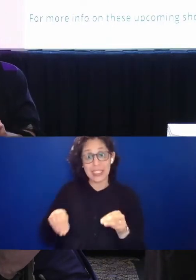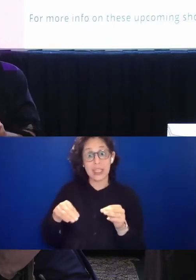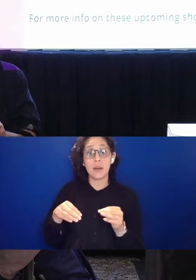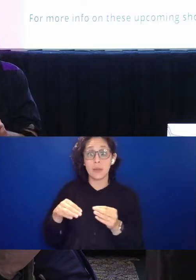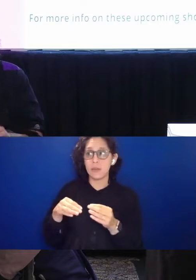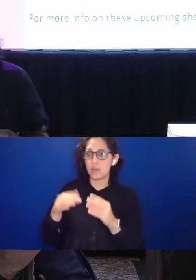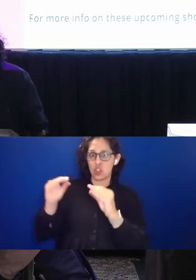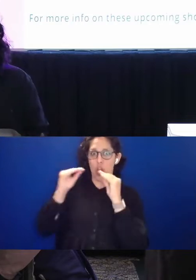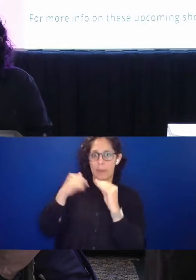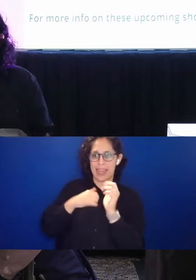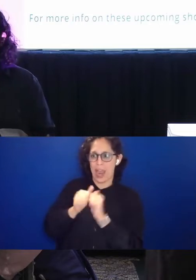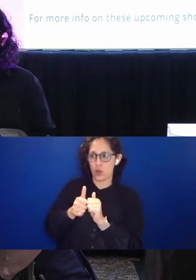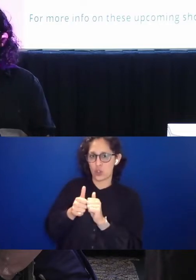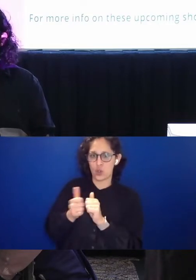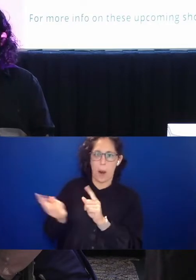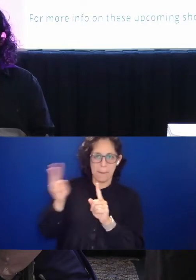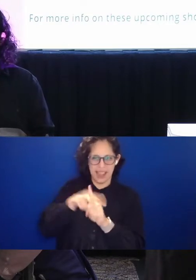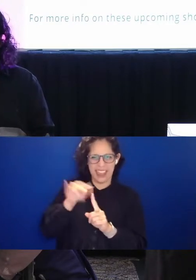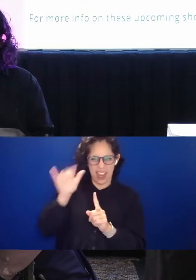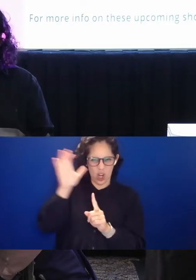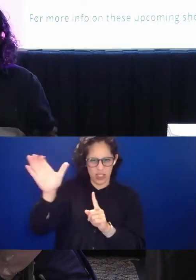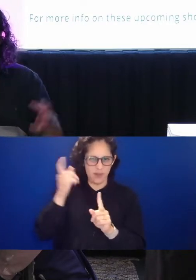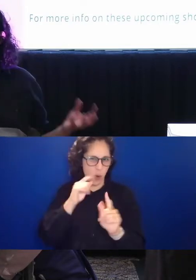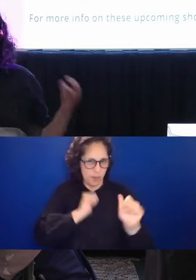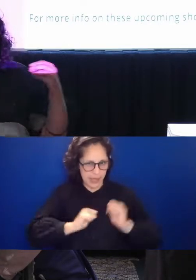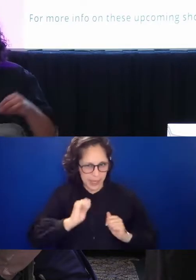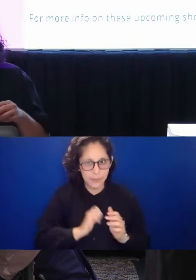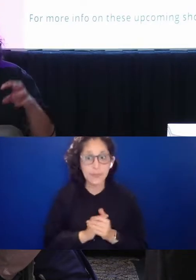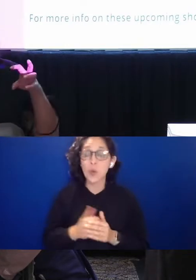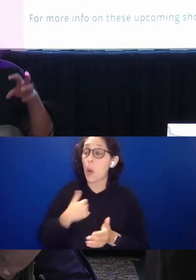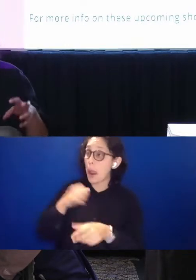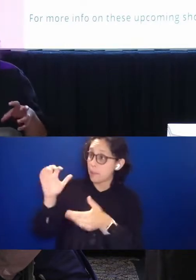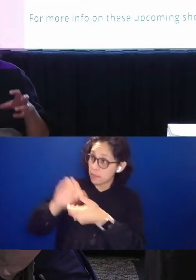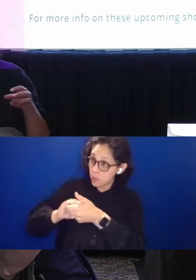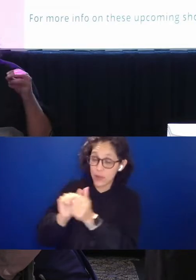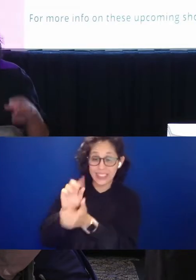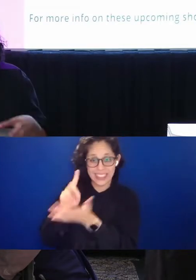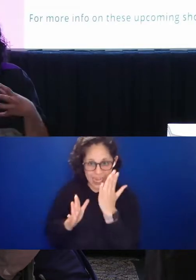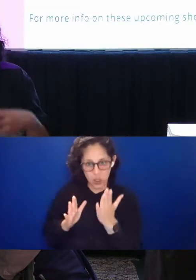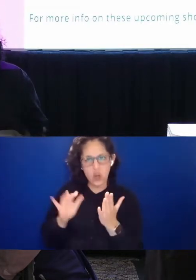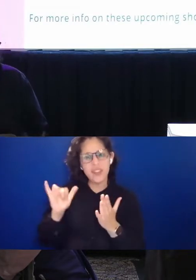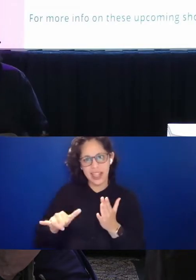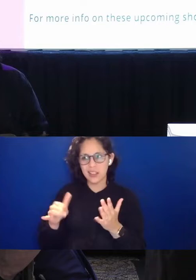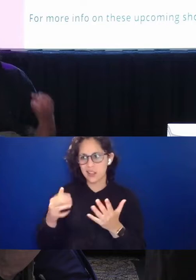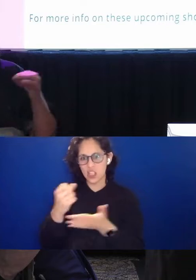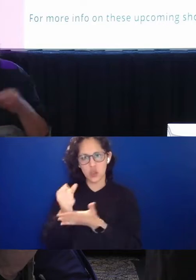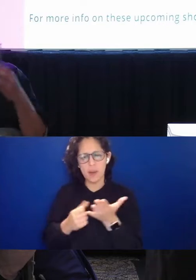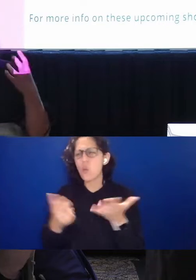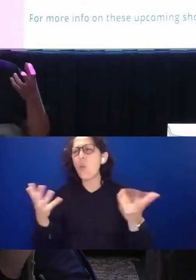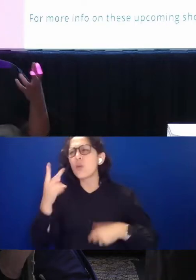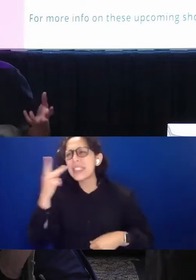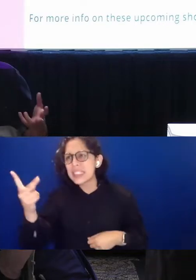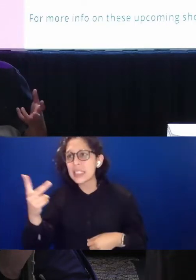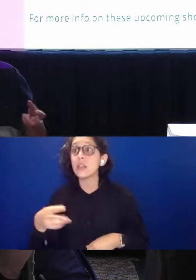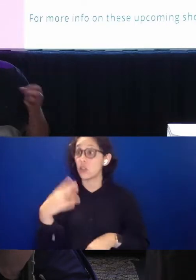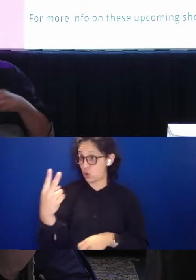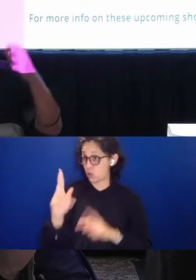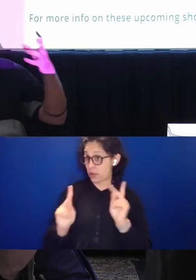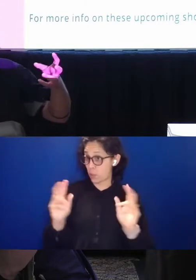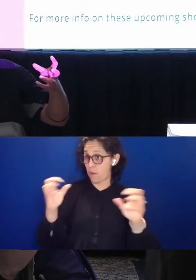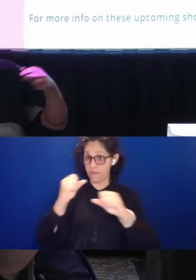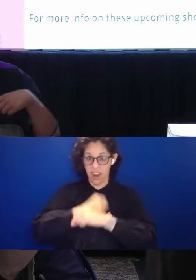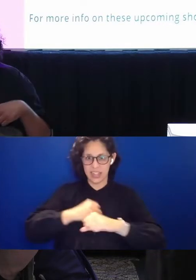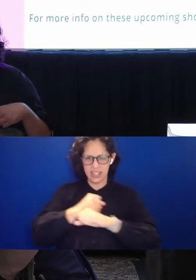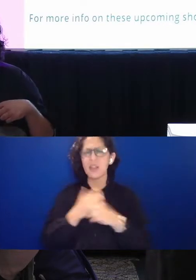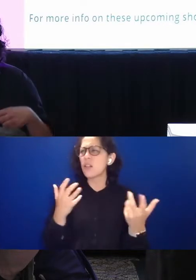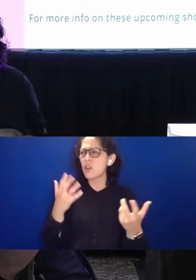also. And so when I'm working with designers, that is like, go back to the script. What do we see? Okay, so we see these two people fighting. What tells us that they're fighting? Oh,